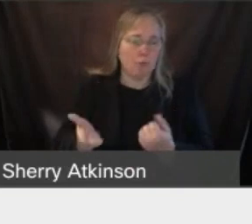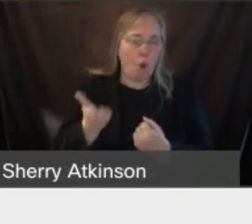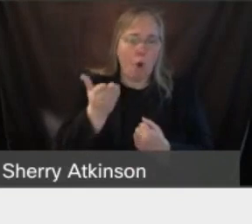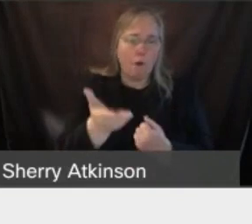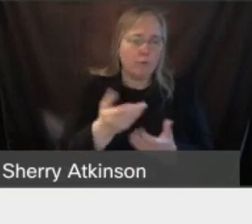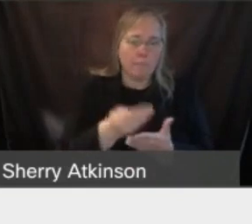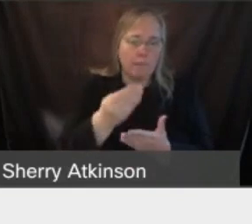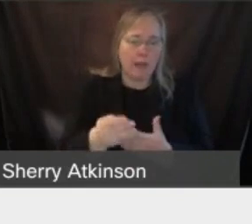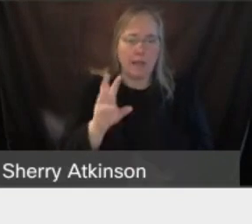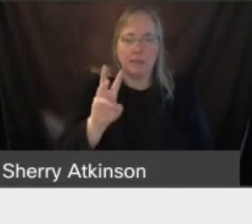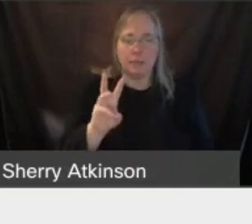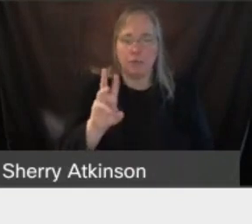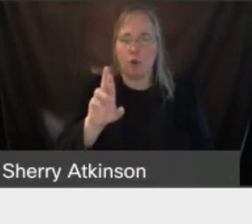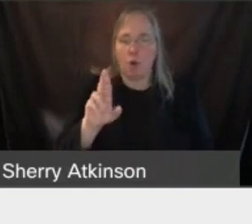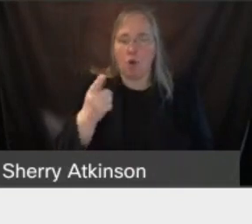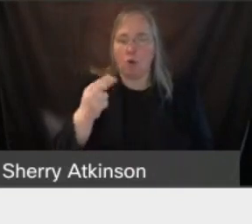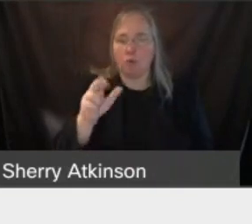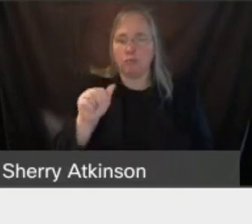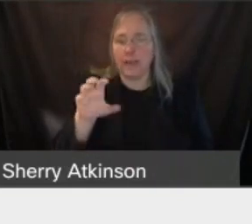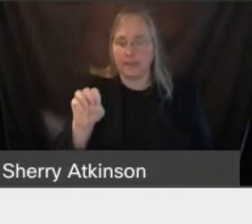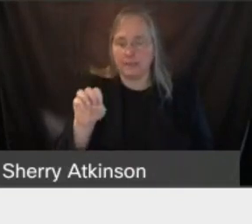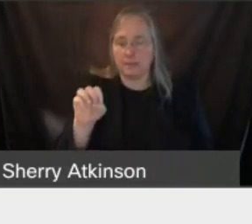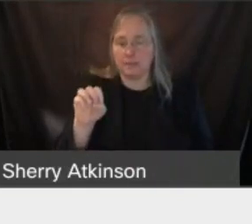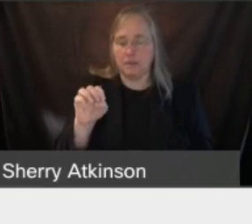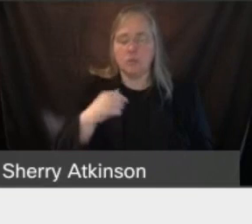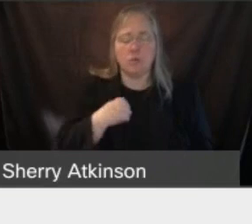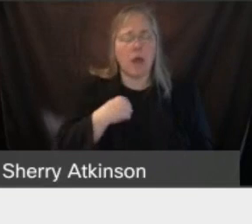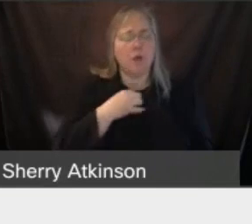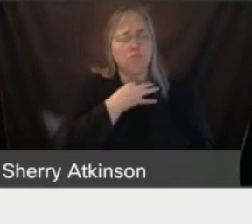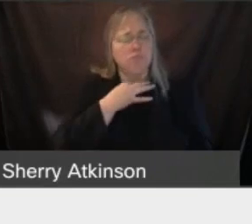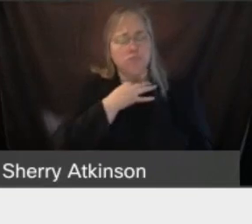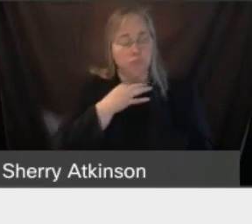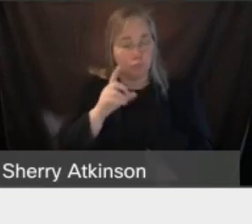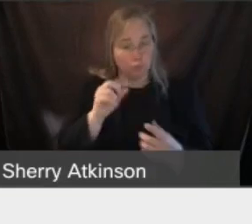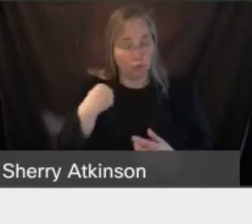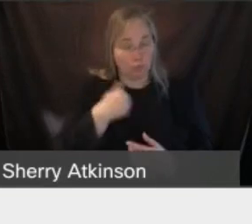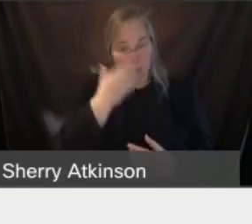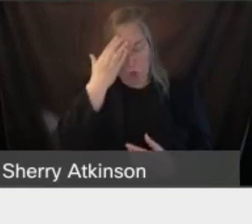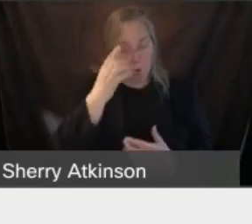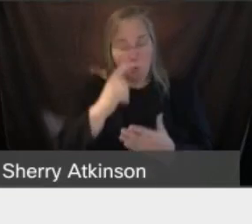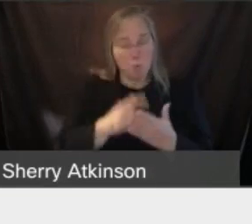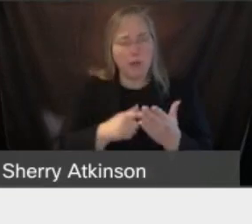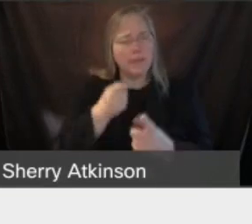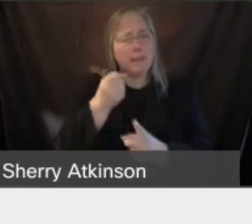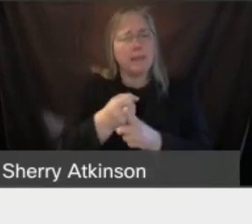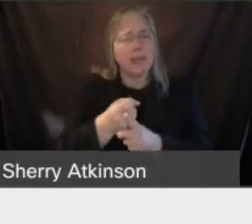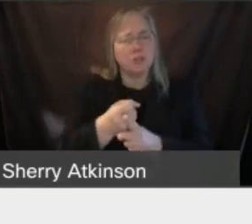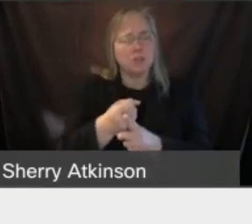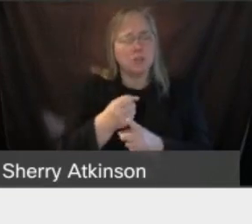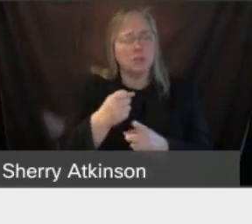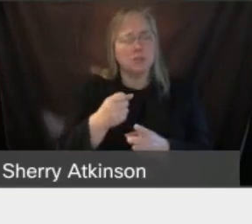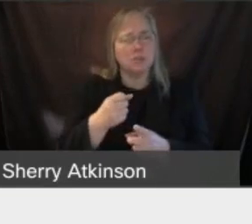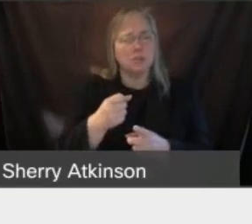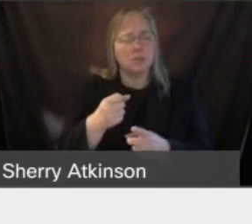buy W.R. Grace. And so I'm wondering if we have any insights into what the implications might be